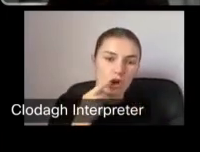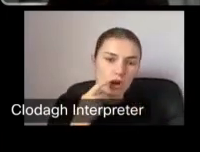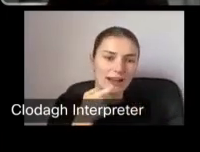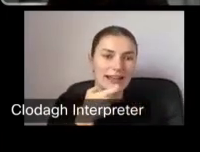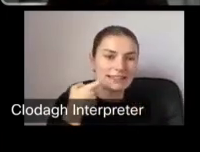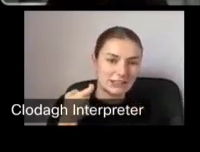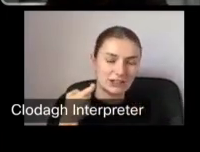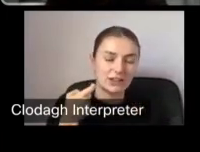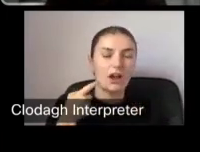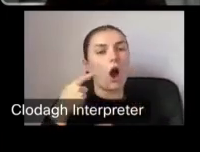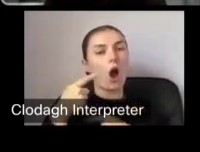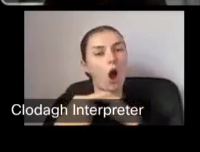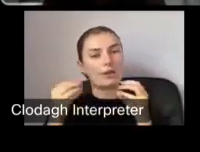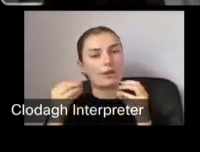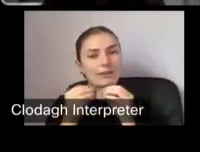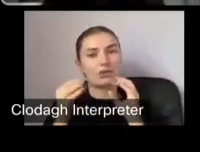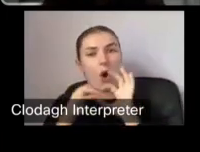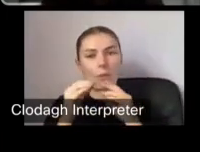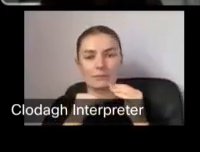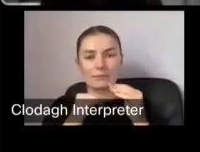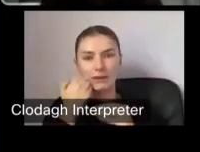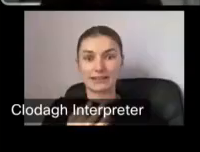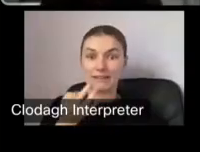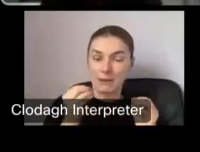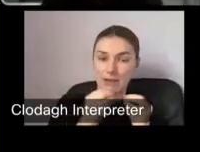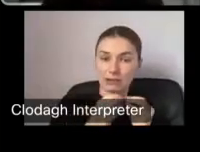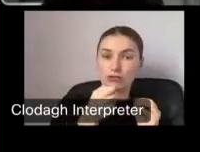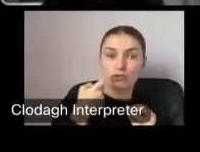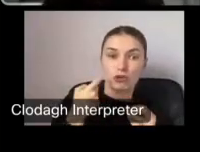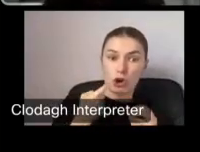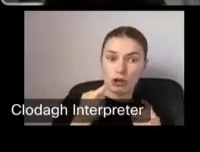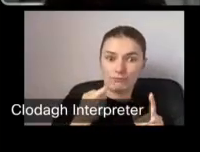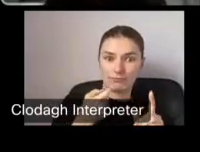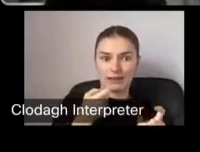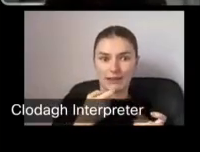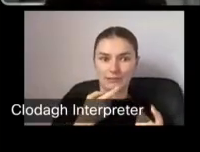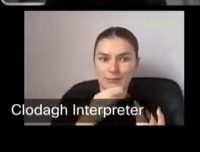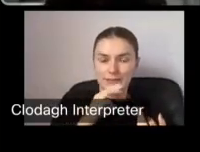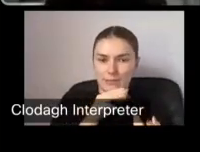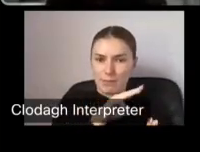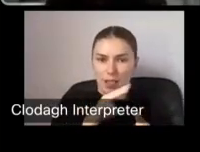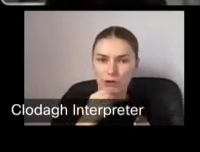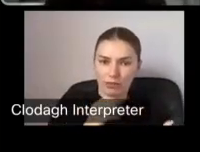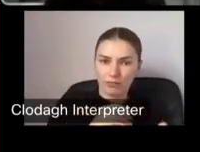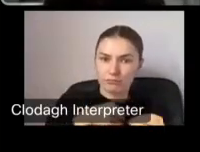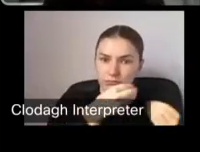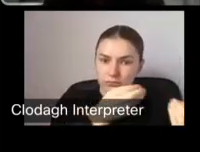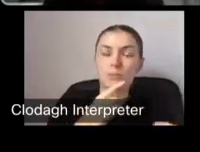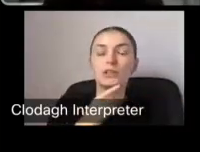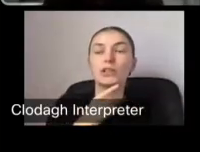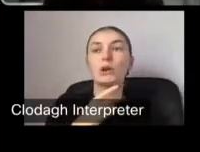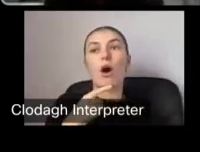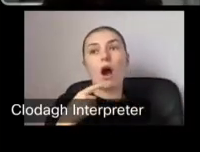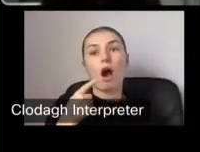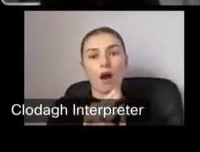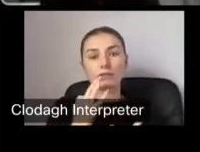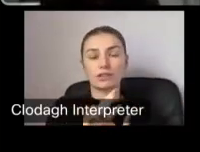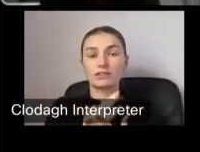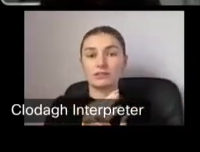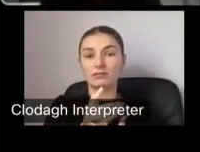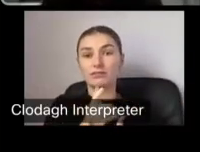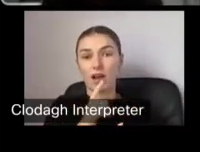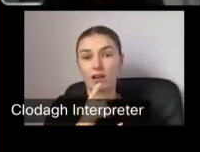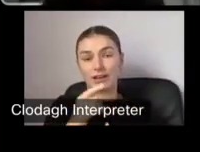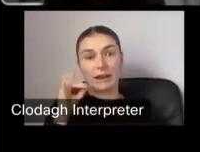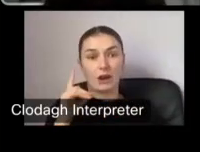And you never see people campaigning about people who die in the streets from drug use, even though the people who die from homelessness are usually people who use